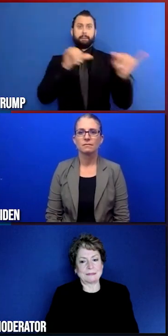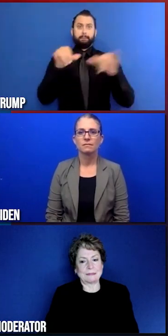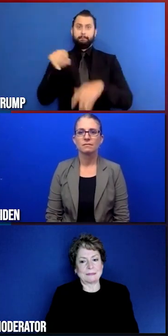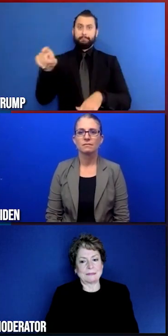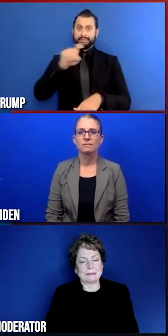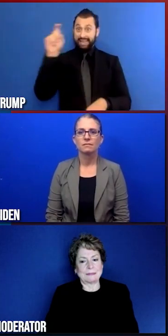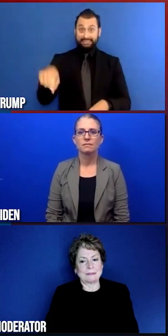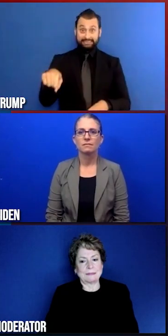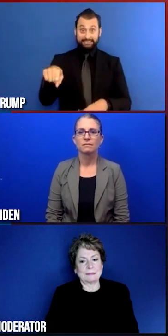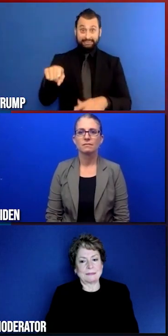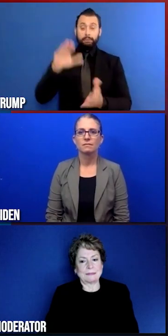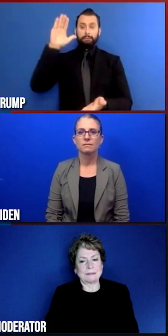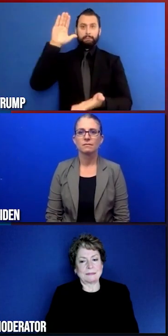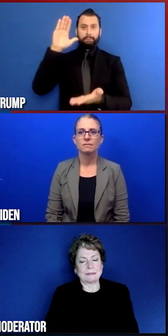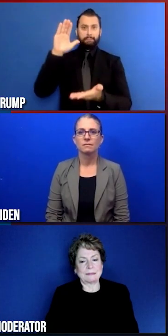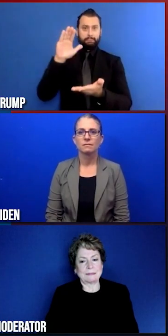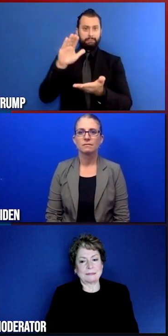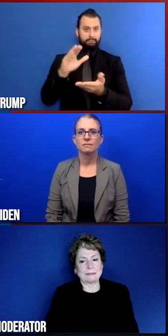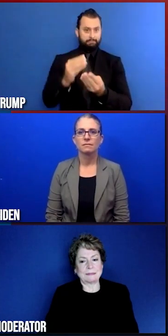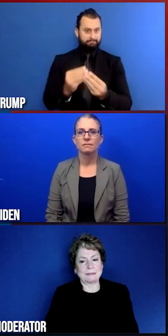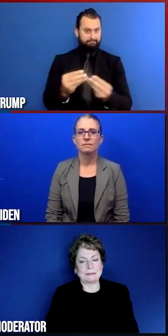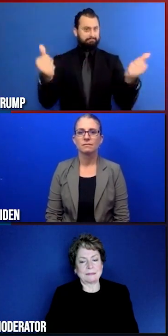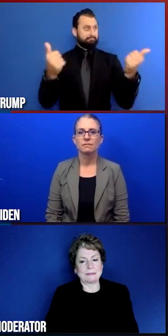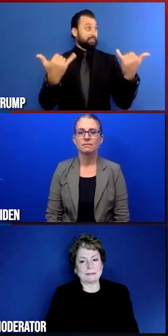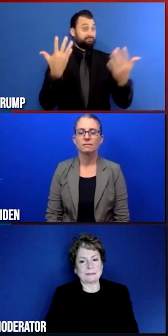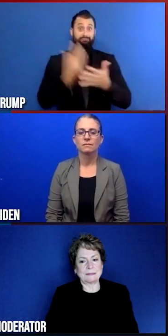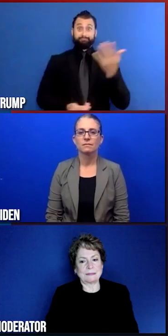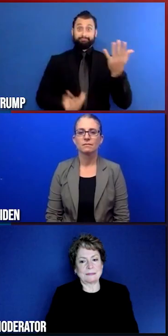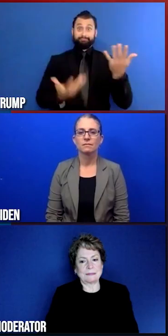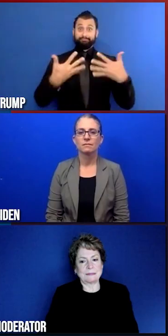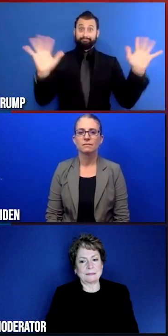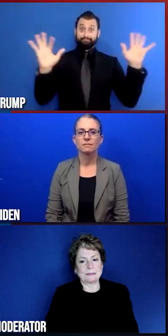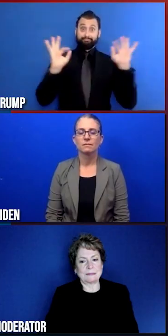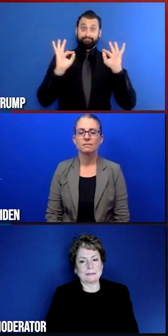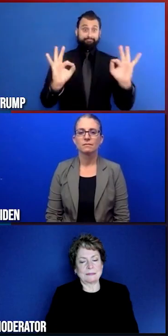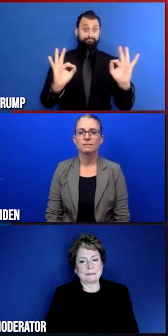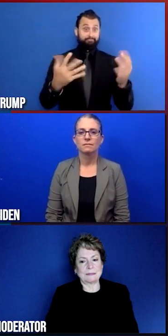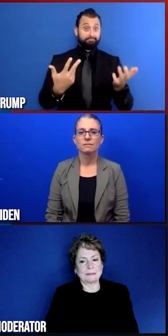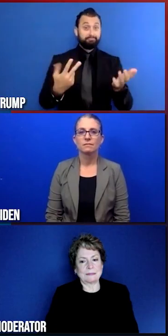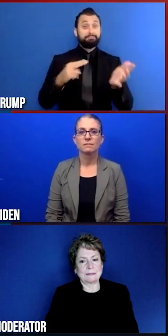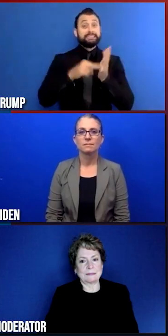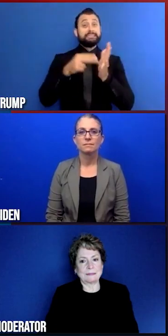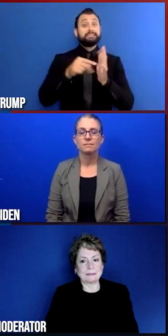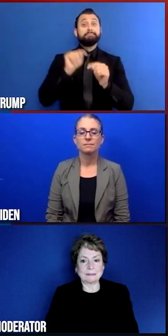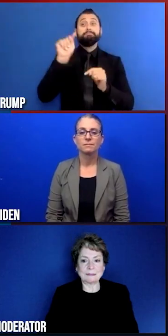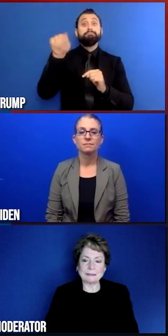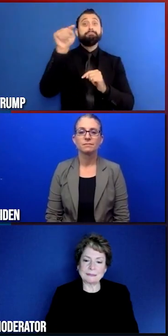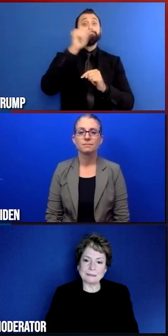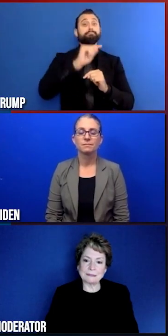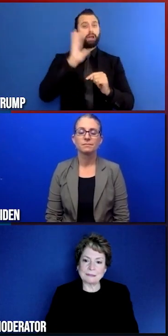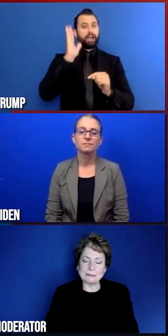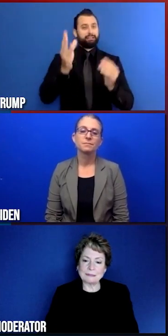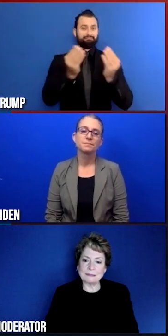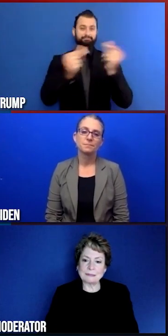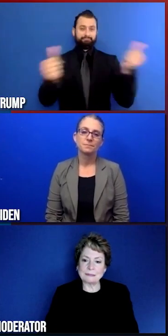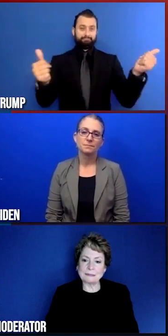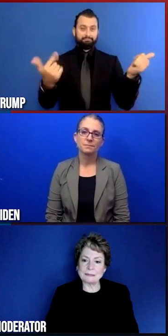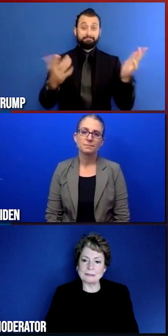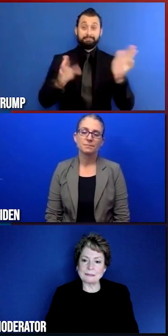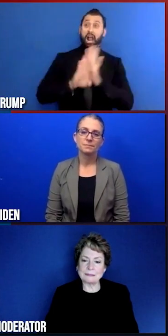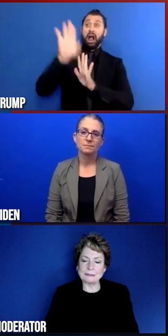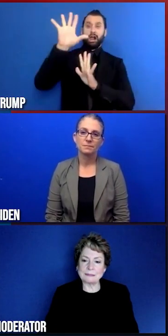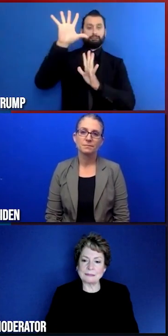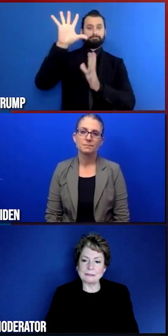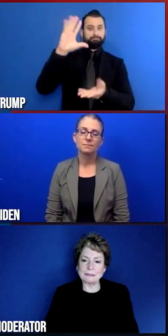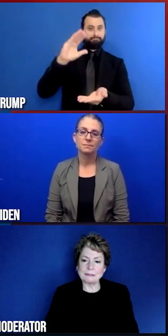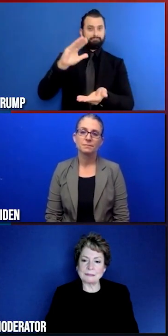surges in other places. They will soon be gone. We have a vaccine that's coming. It's ready. It's going to be announced within weeks,